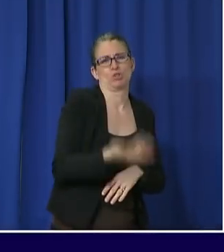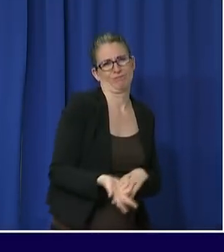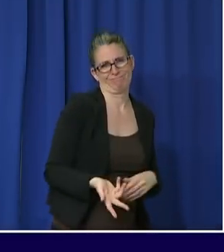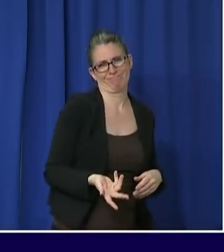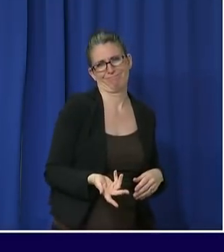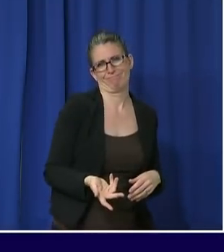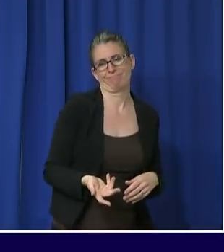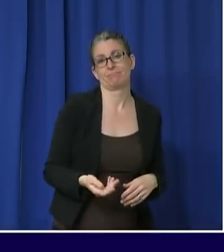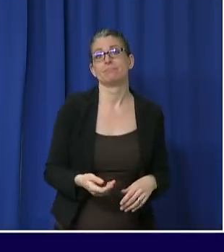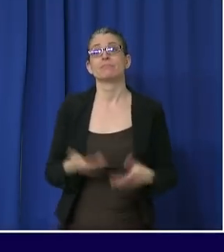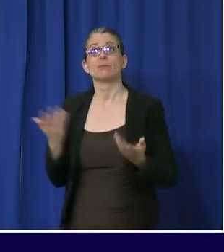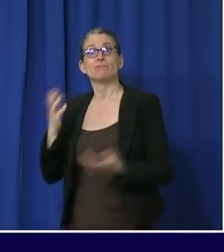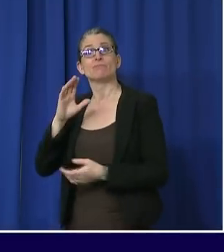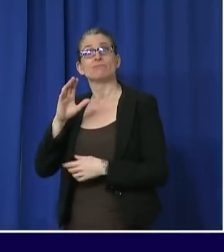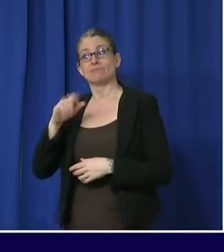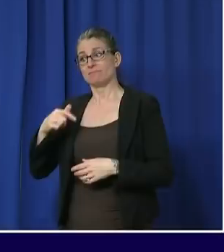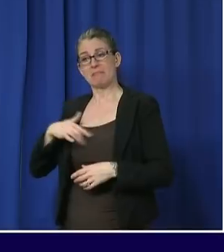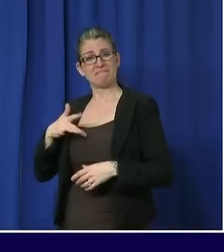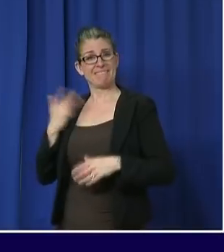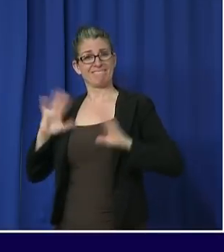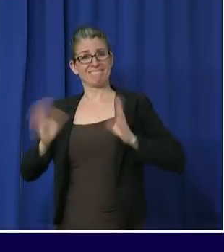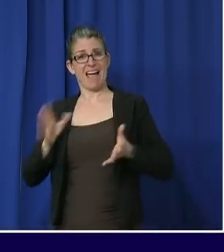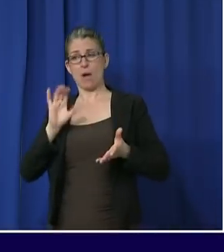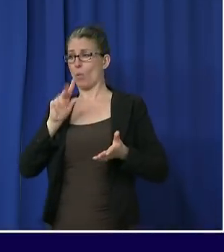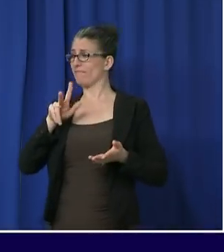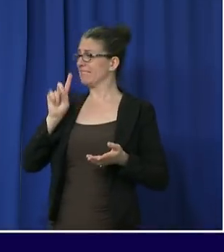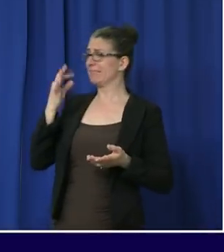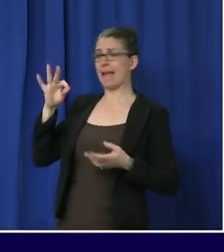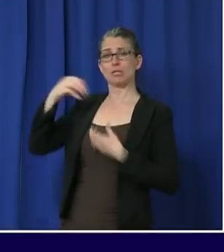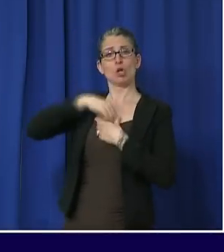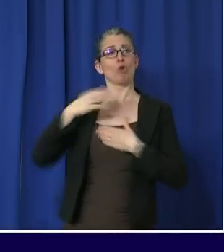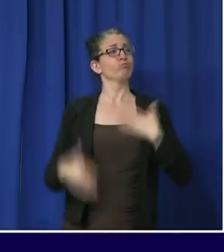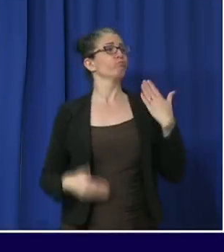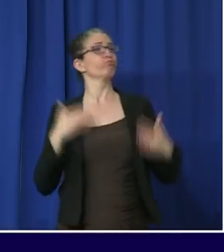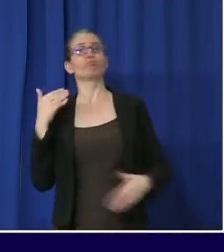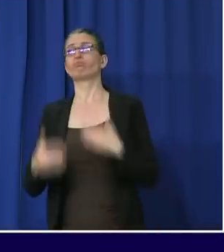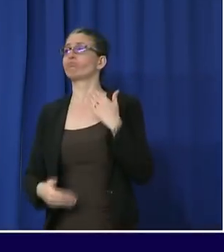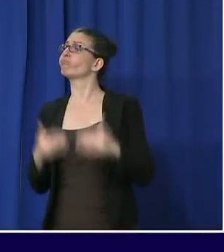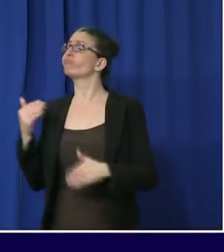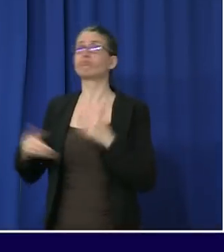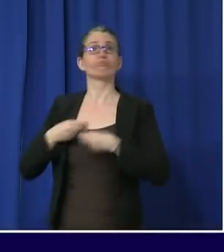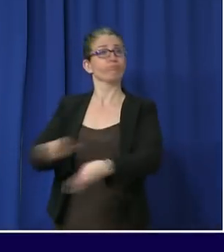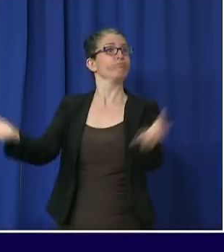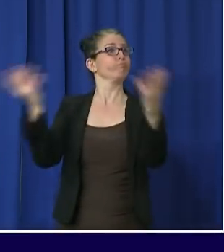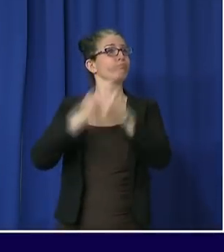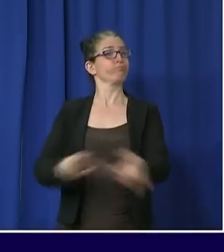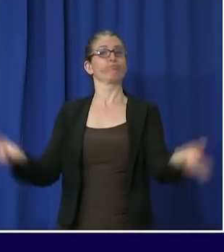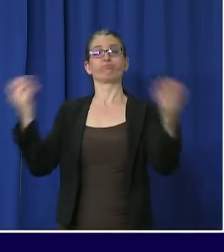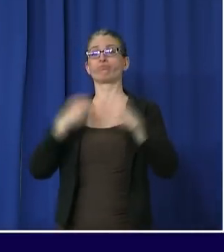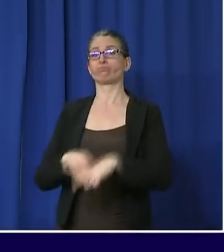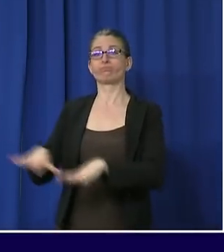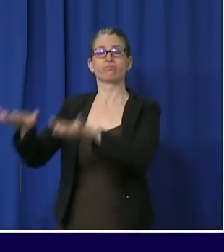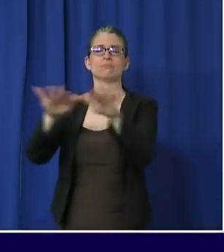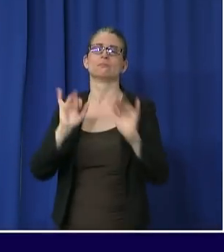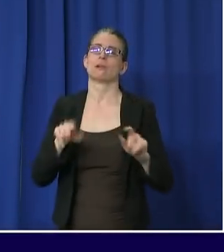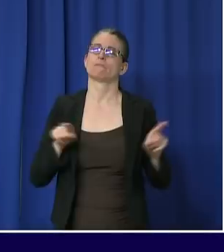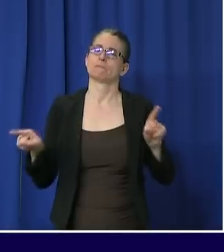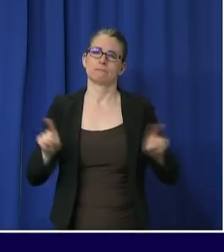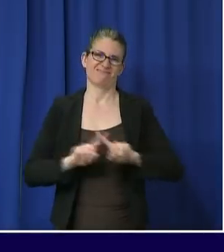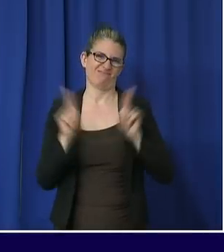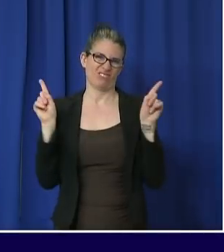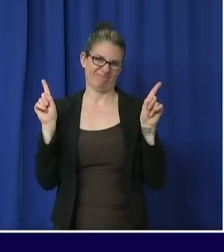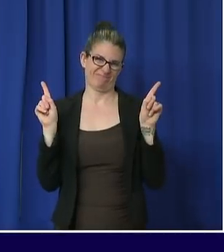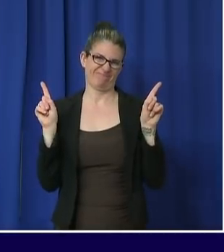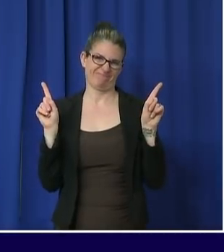it and really control it. It's entirely a function of different types of epidemiology, and it shows why when you're looking at